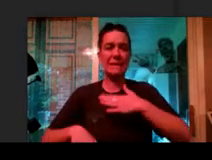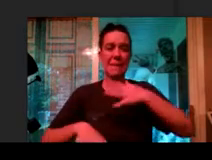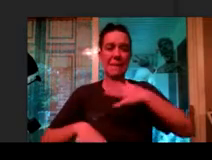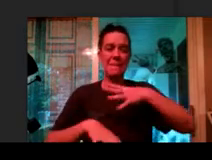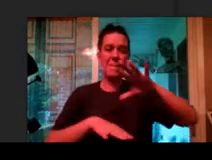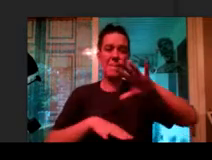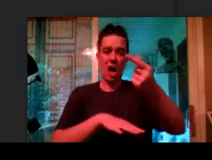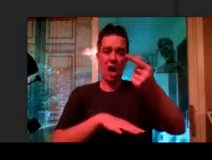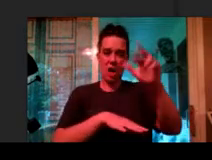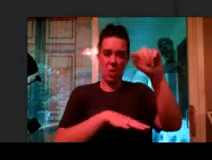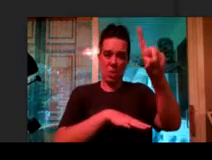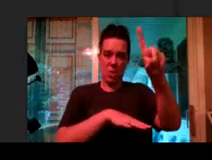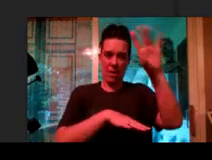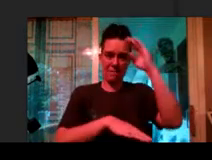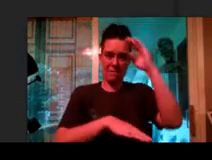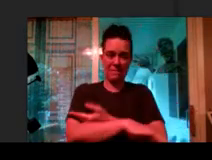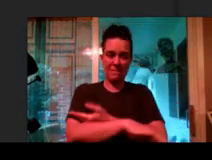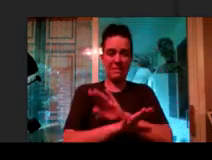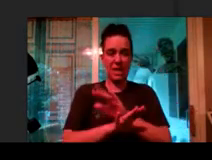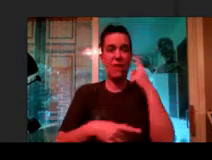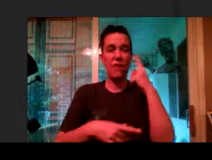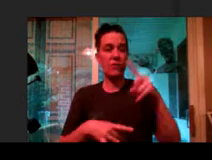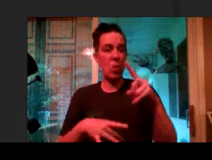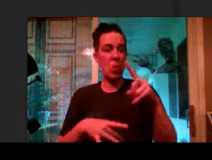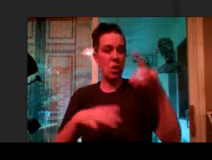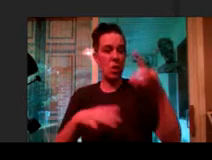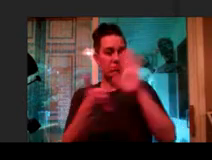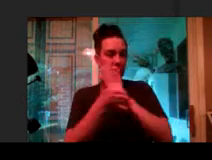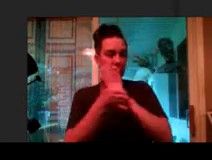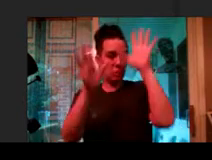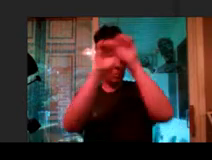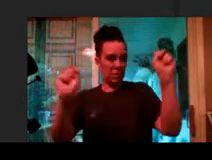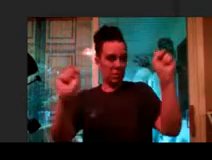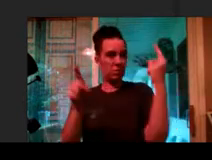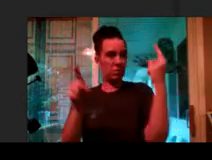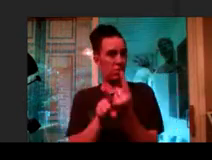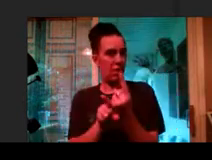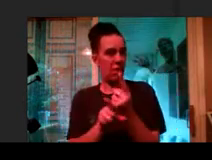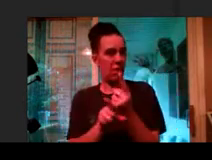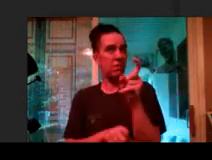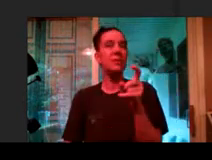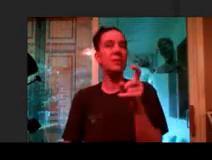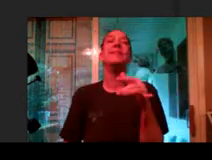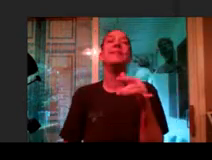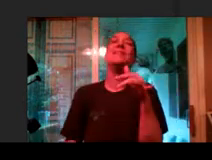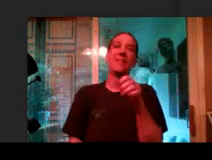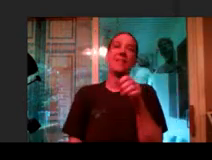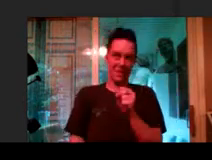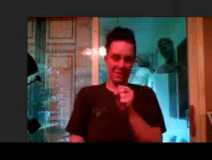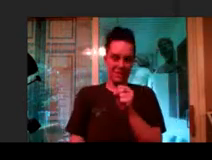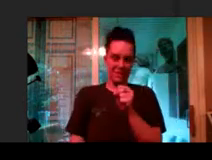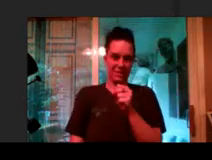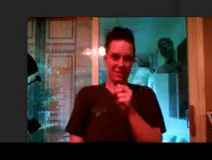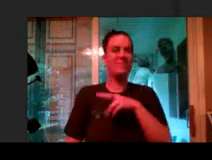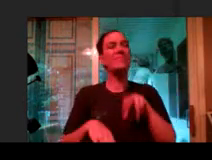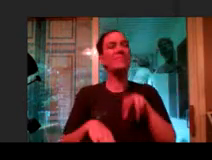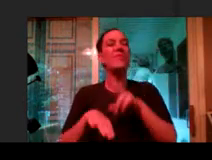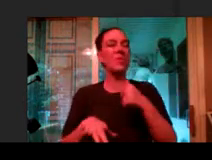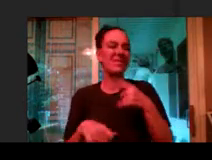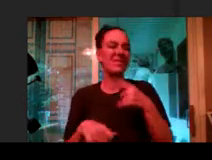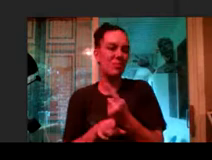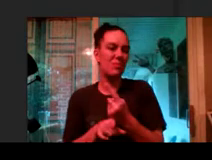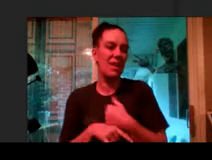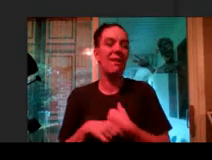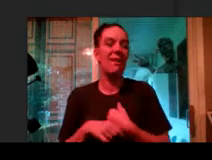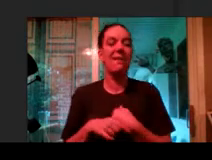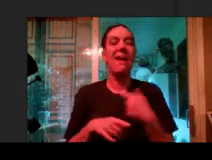school president. Am I correct? Yes, of course I am. I respect that, Holly.